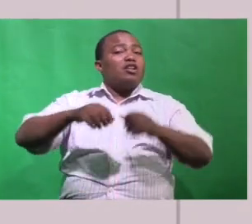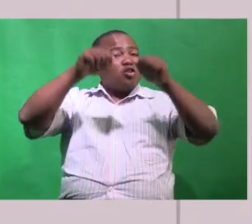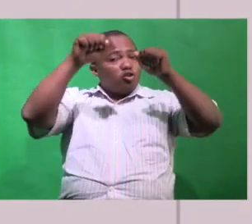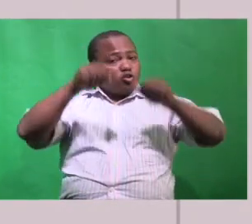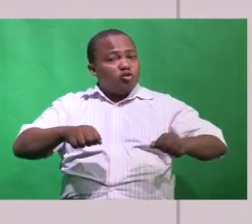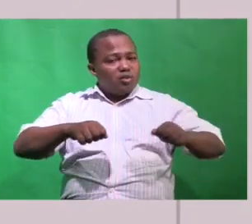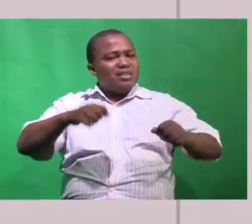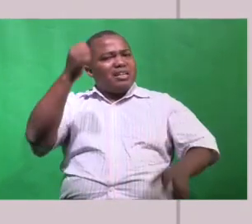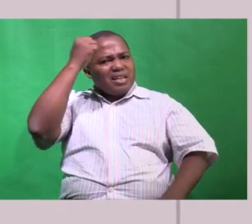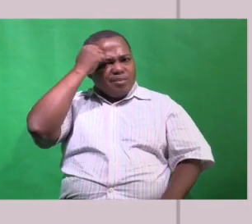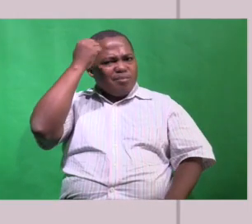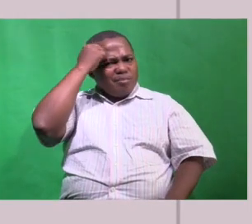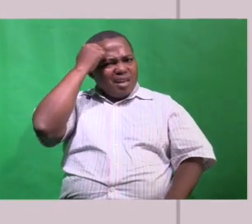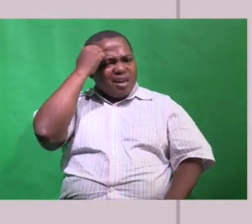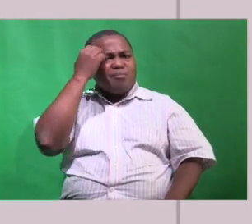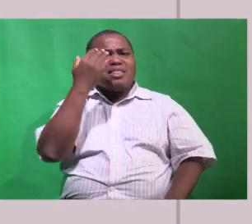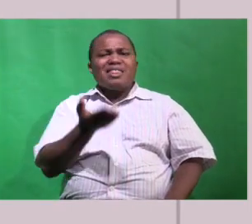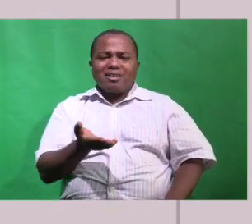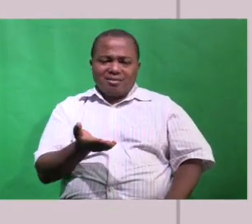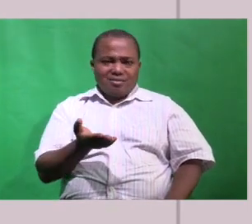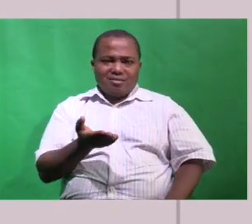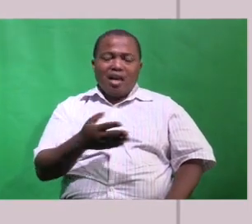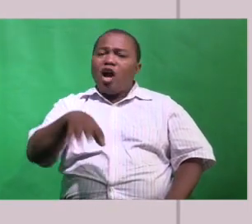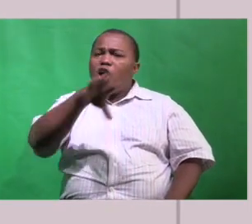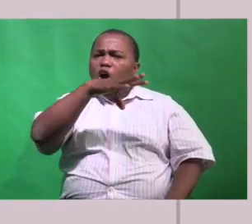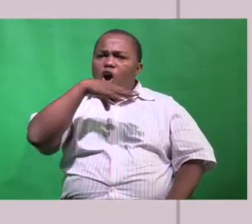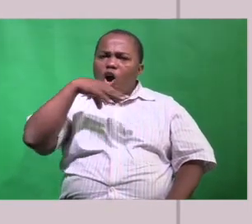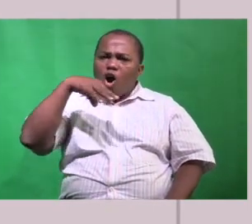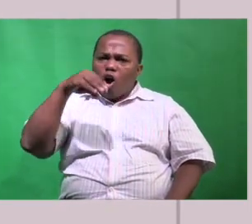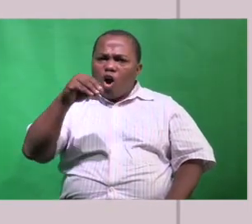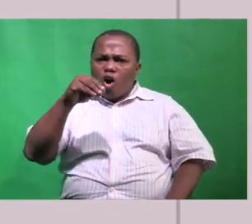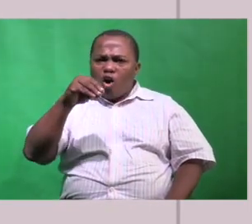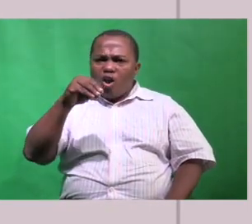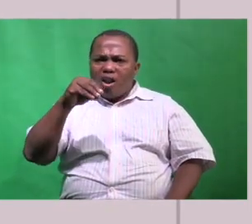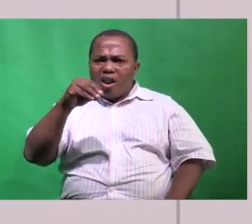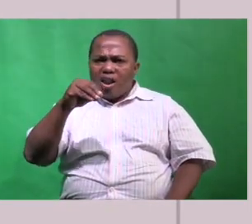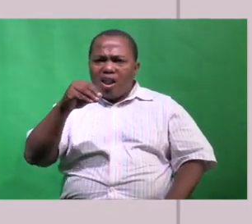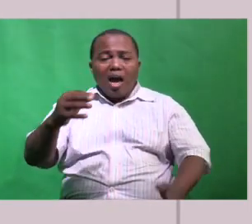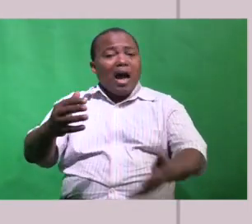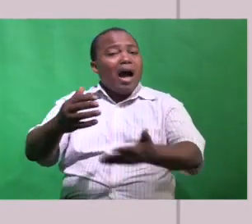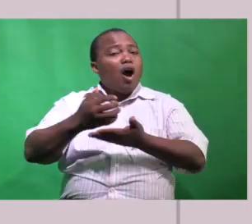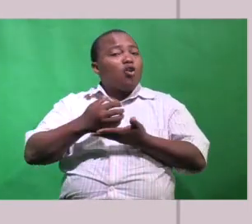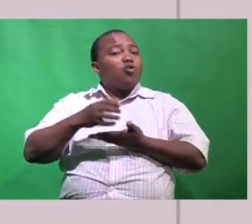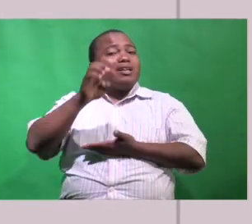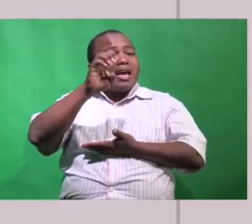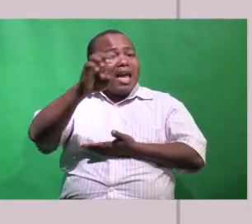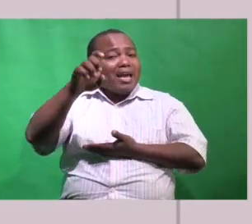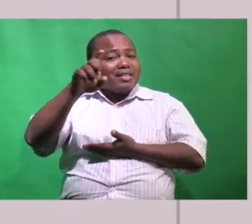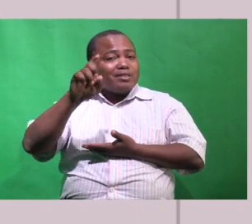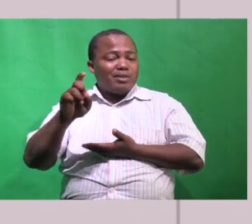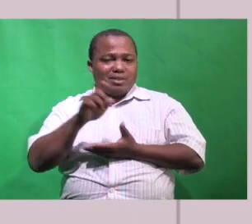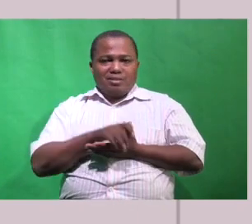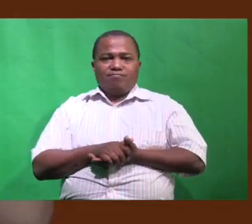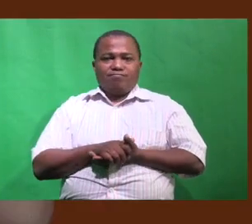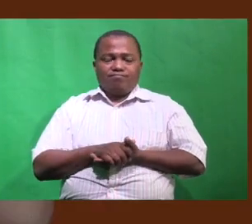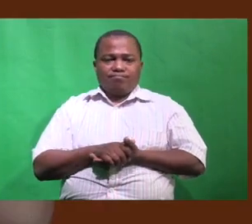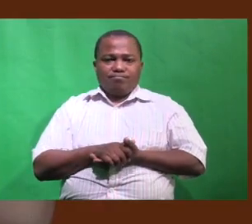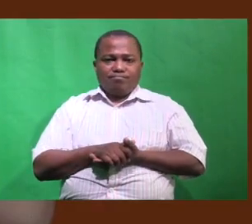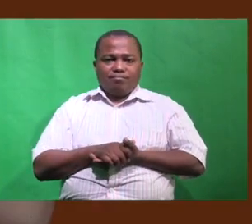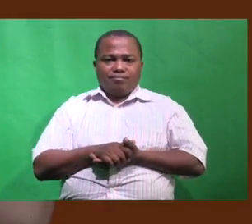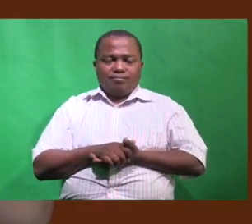After that, should we remember that all accrued expenses